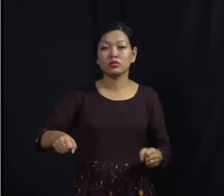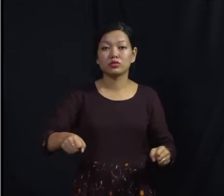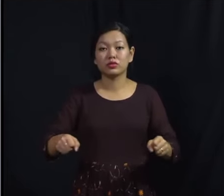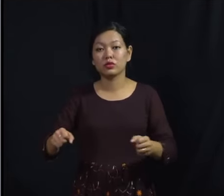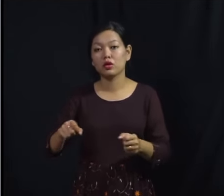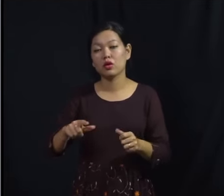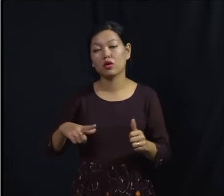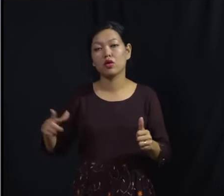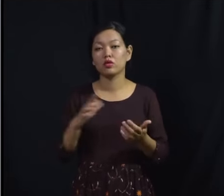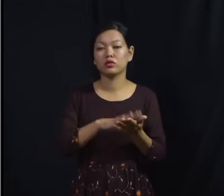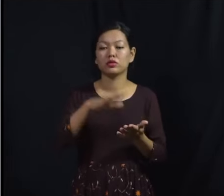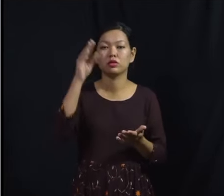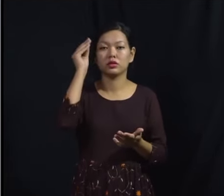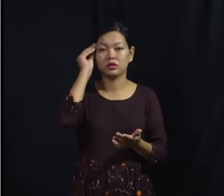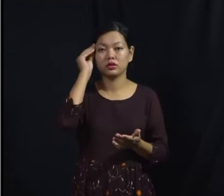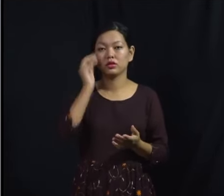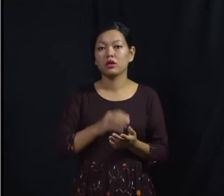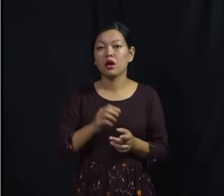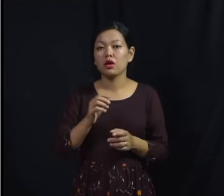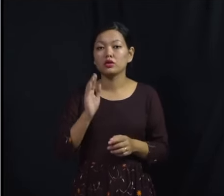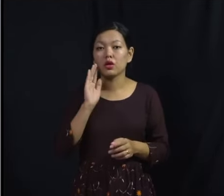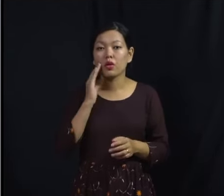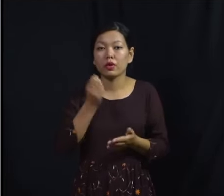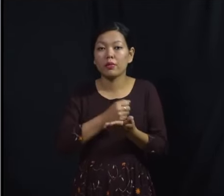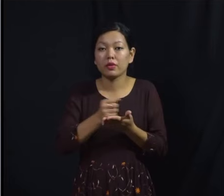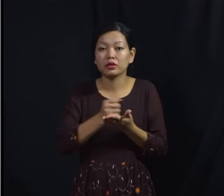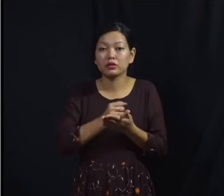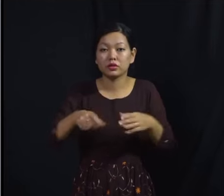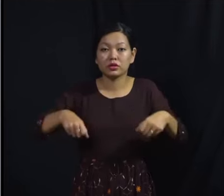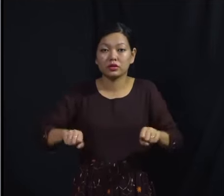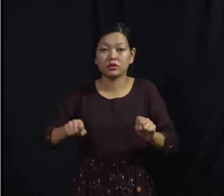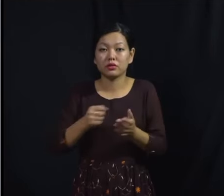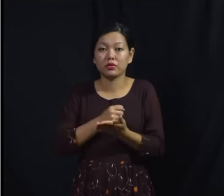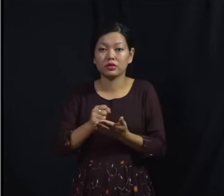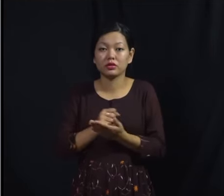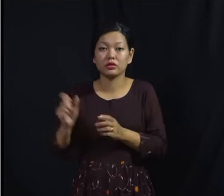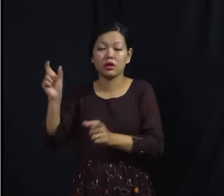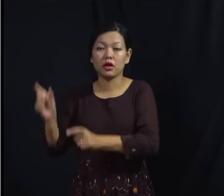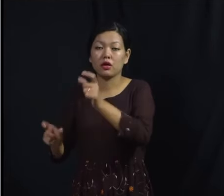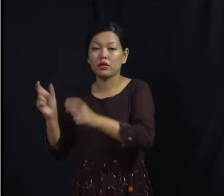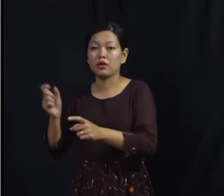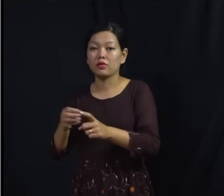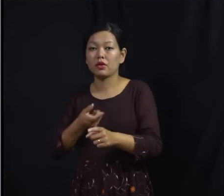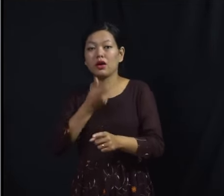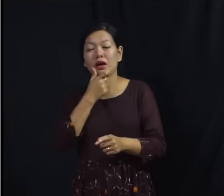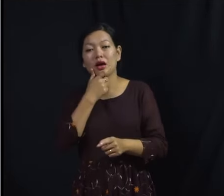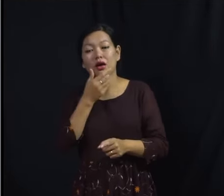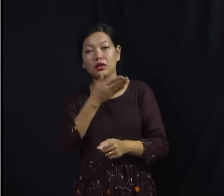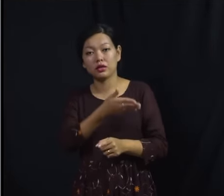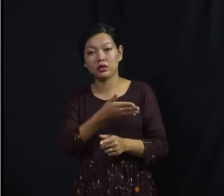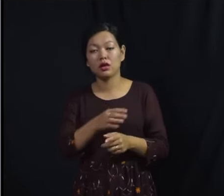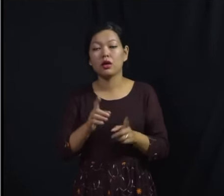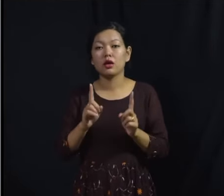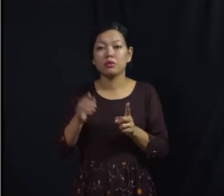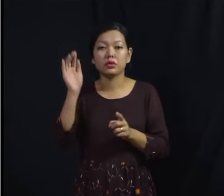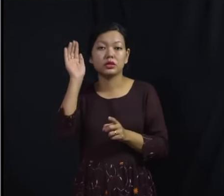met, but she climbed up again and learned to ride that bike, and eventually she became a heroine in the community. How? Because